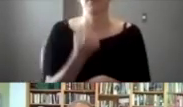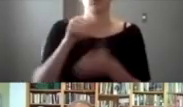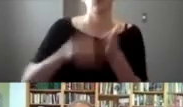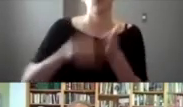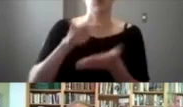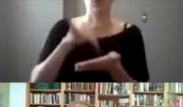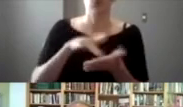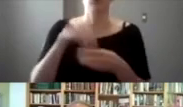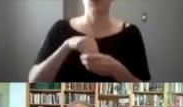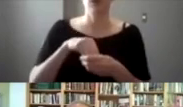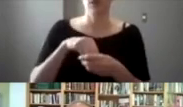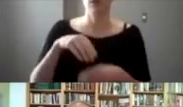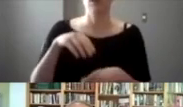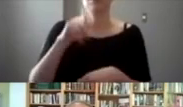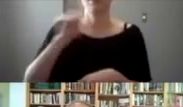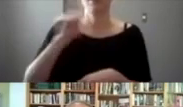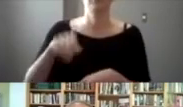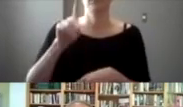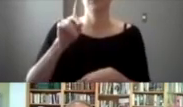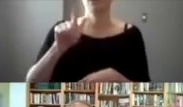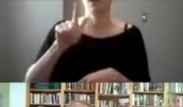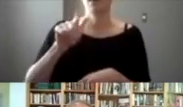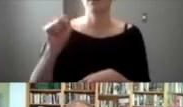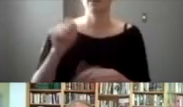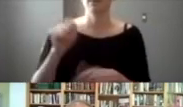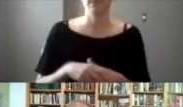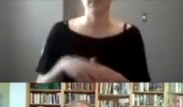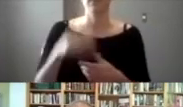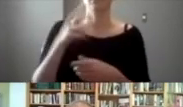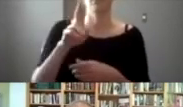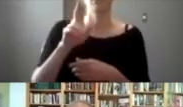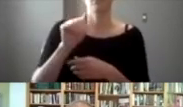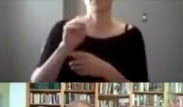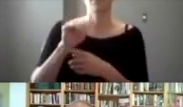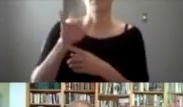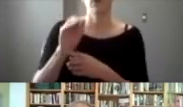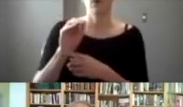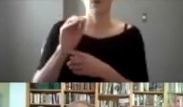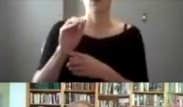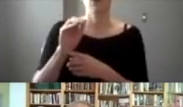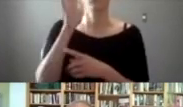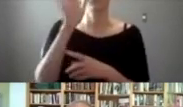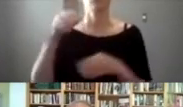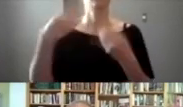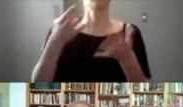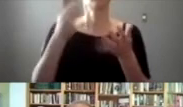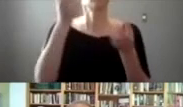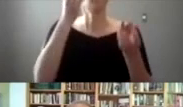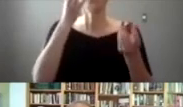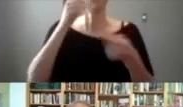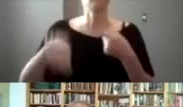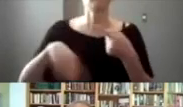Dallas, Texas. Dr. Amico will be providing information